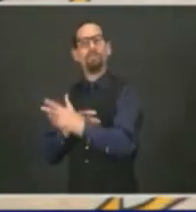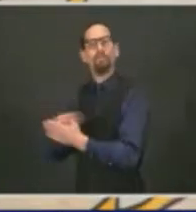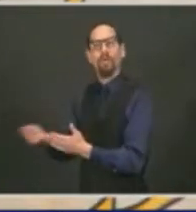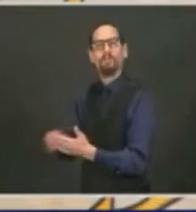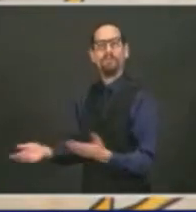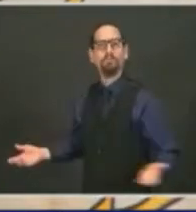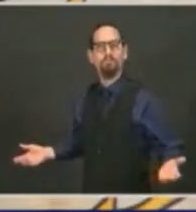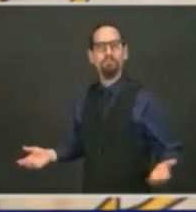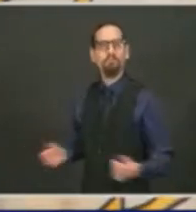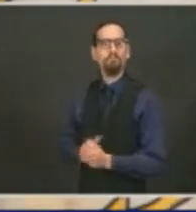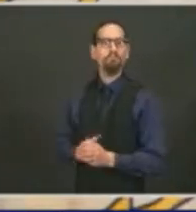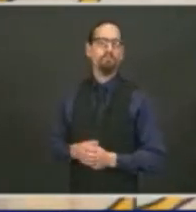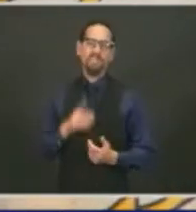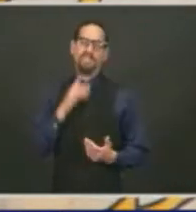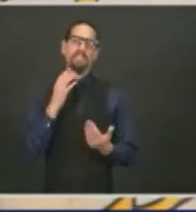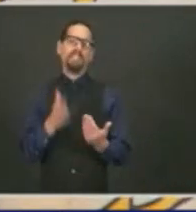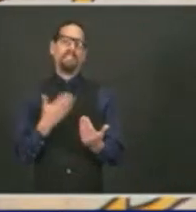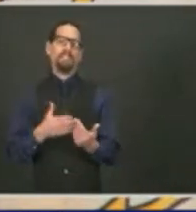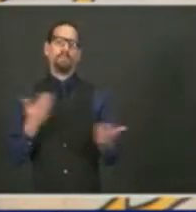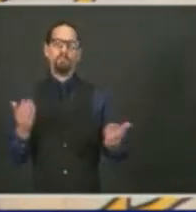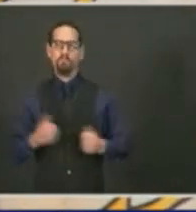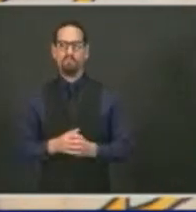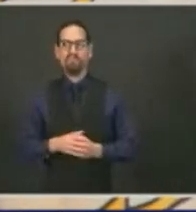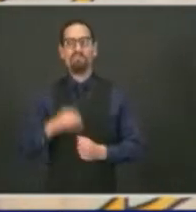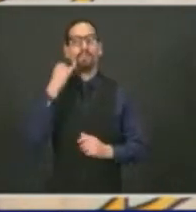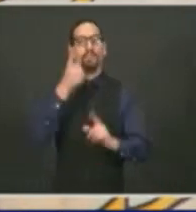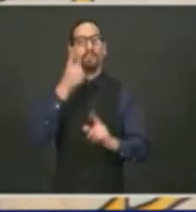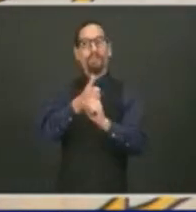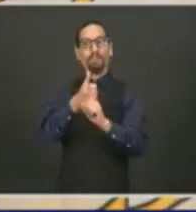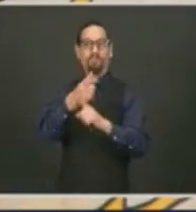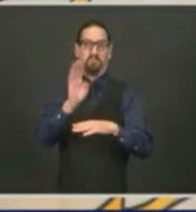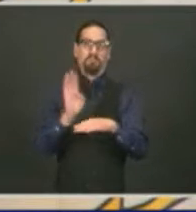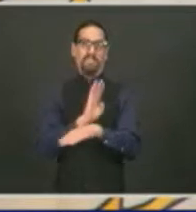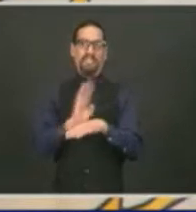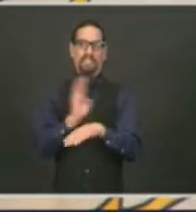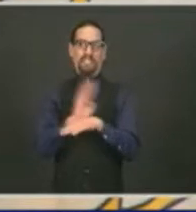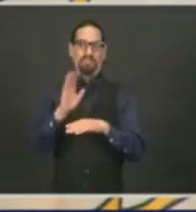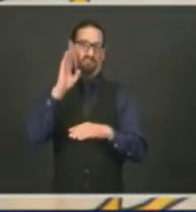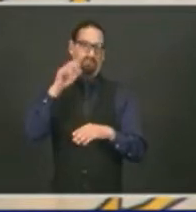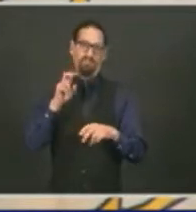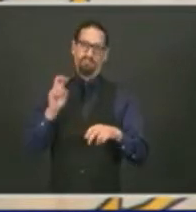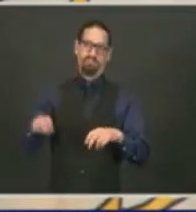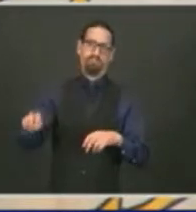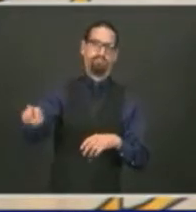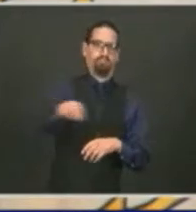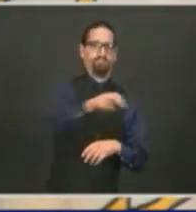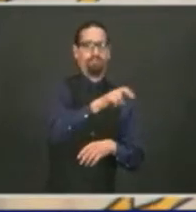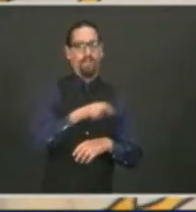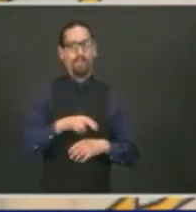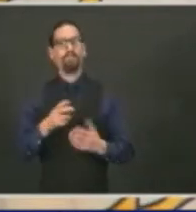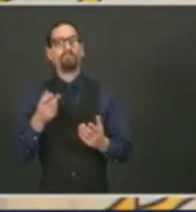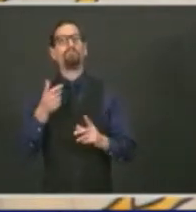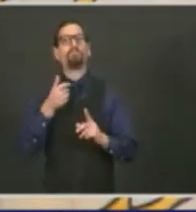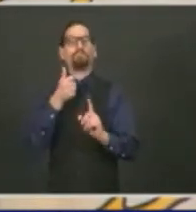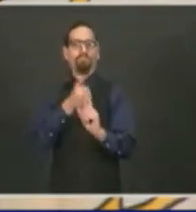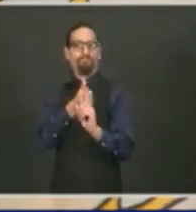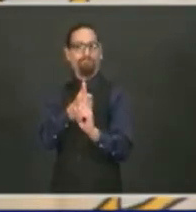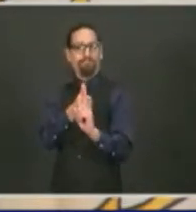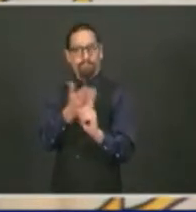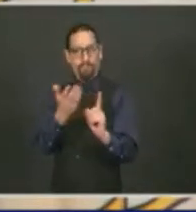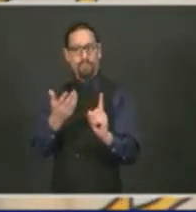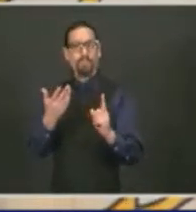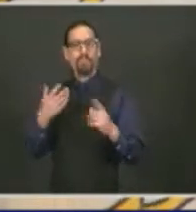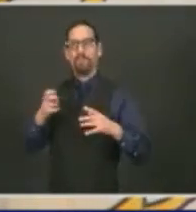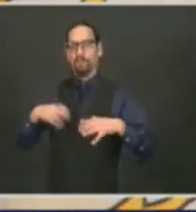a retailer or a business and you're hearing me say this, and you would like to become a pop-up